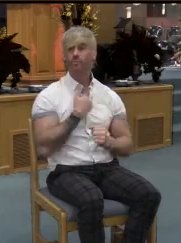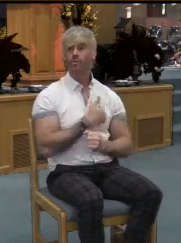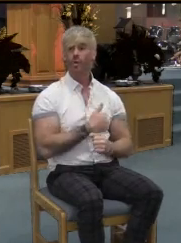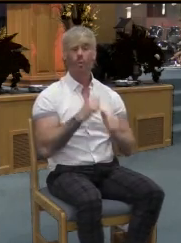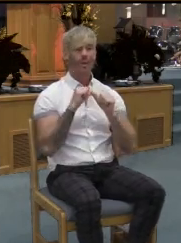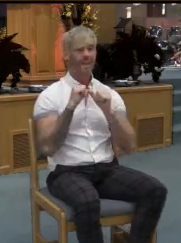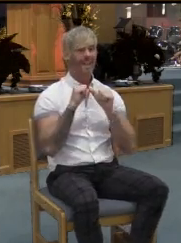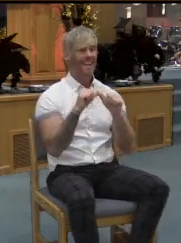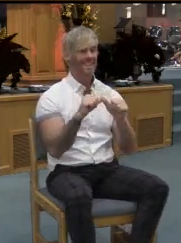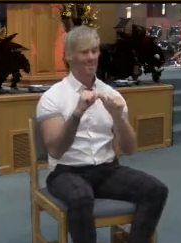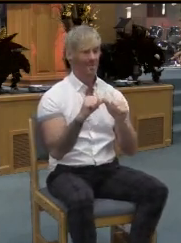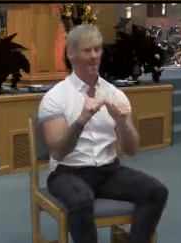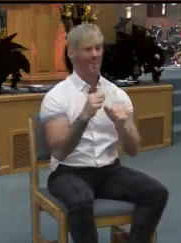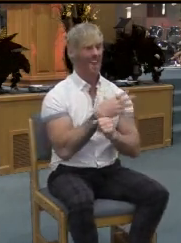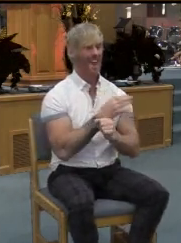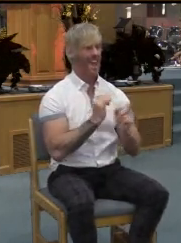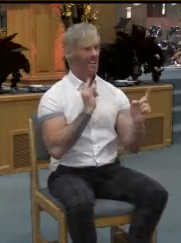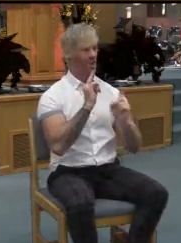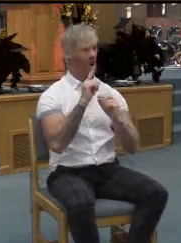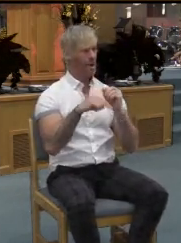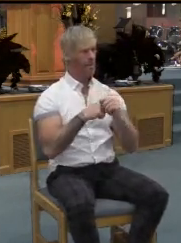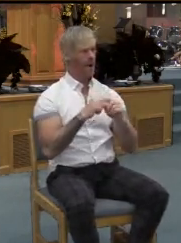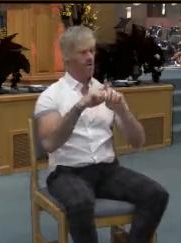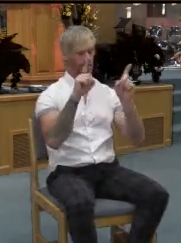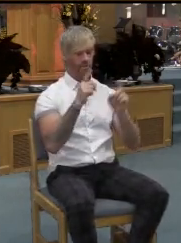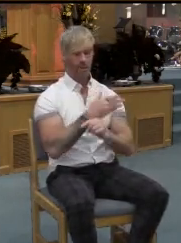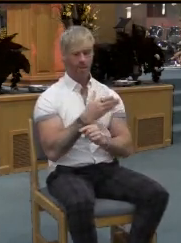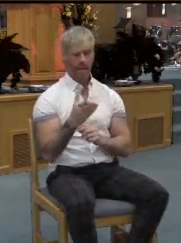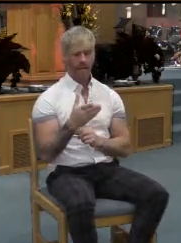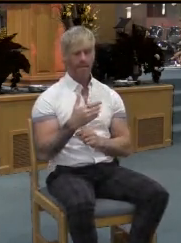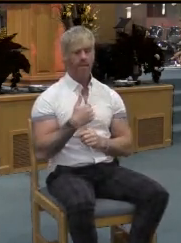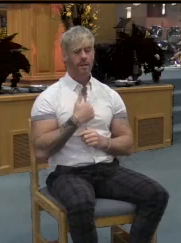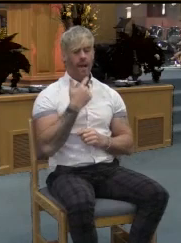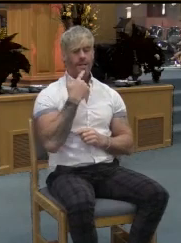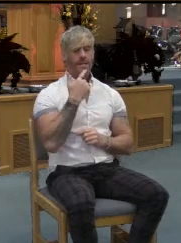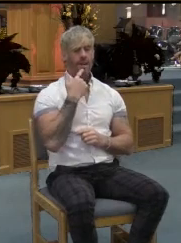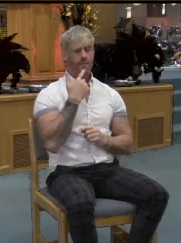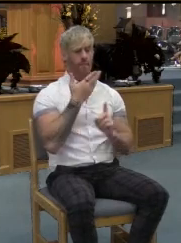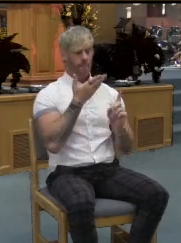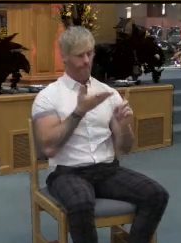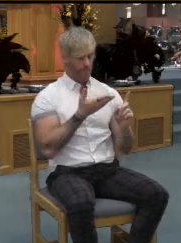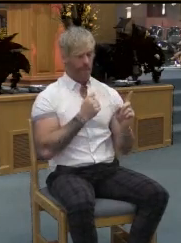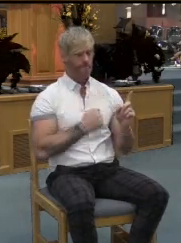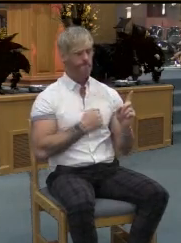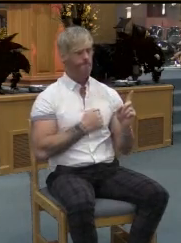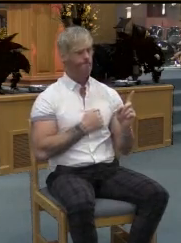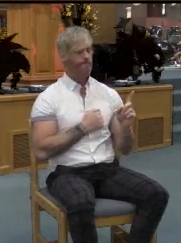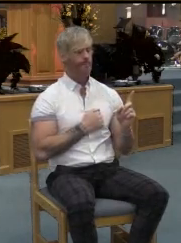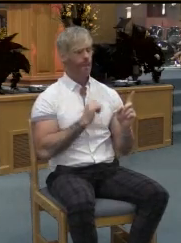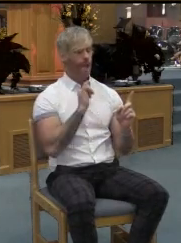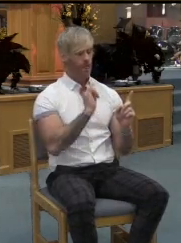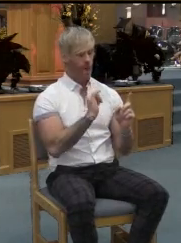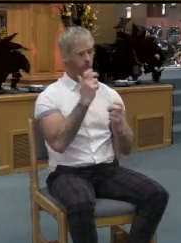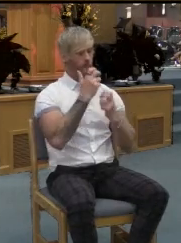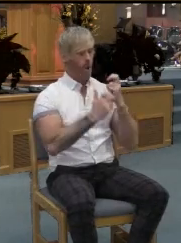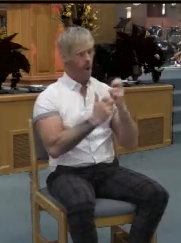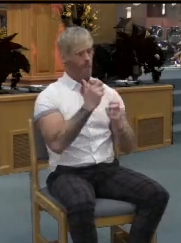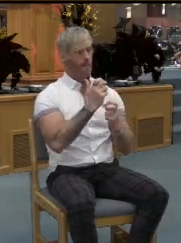on, and we were talking about things, and I said, now, Joseph, here's the